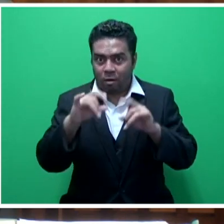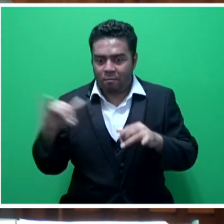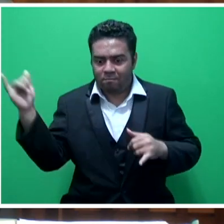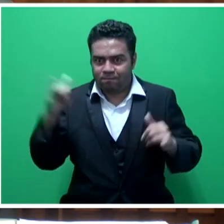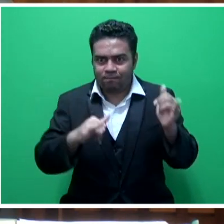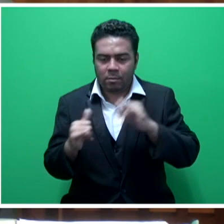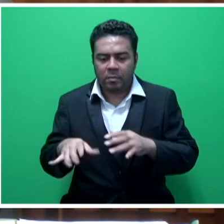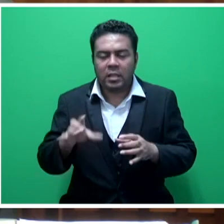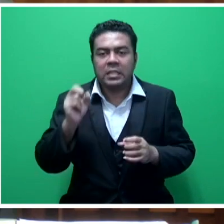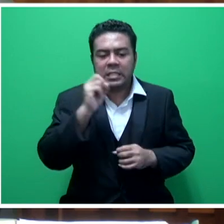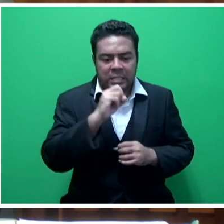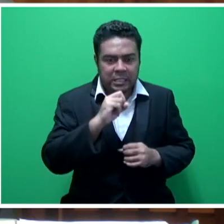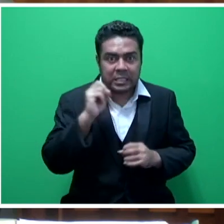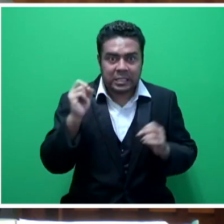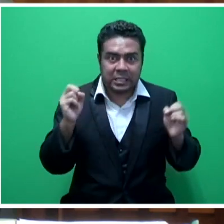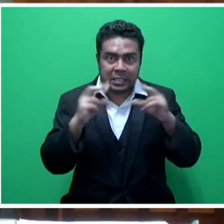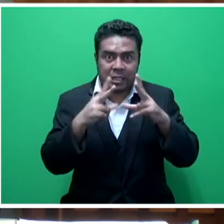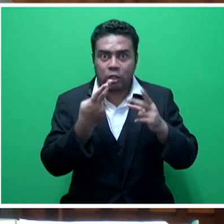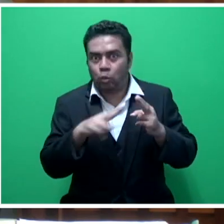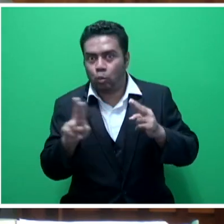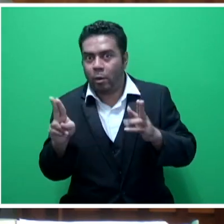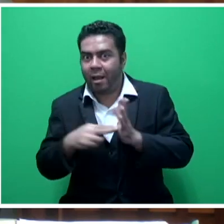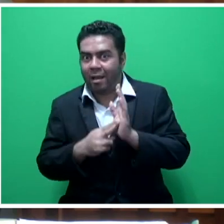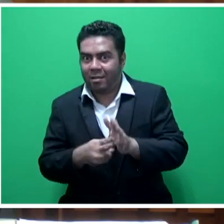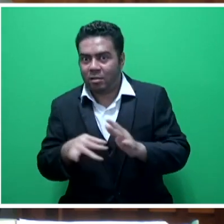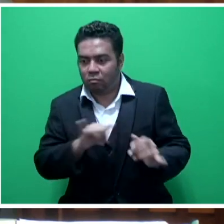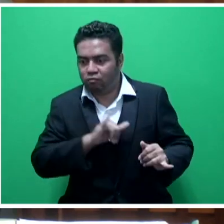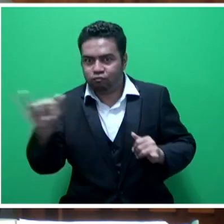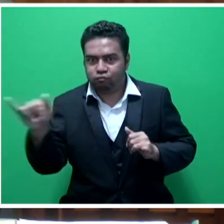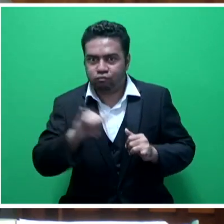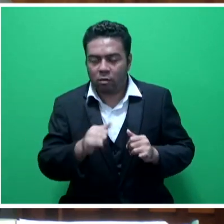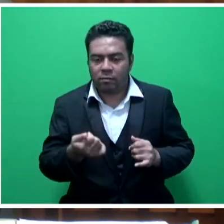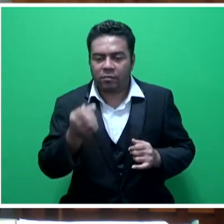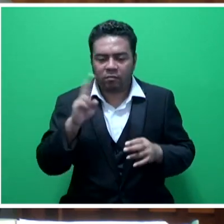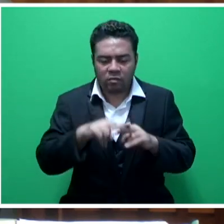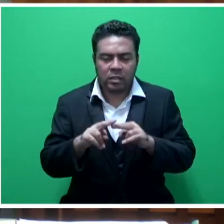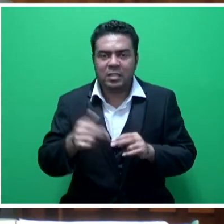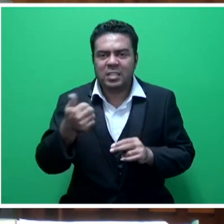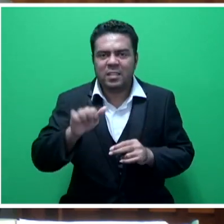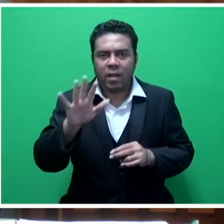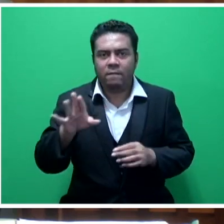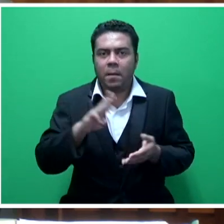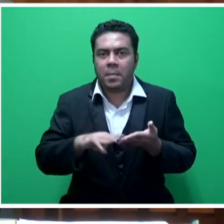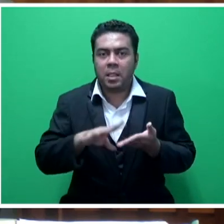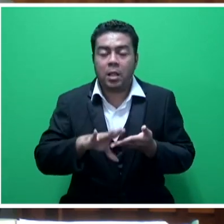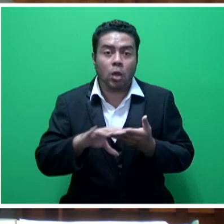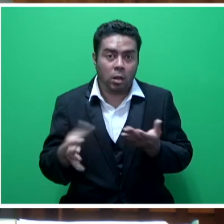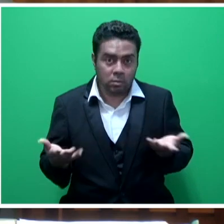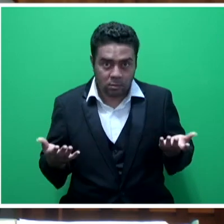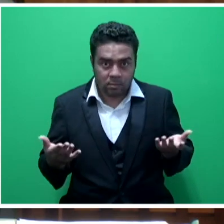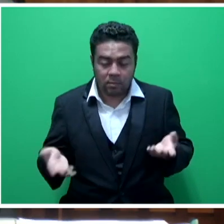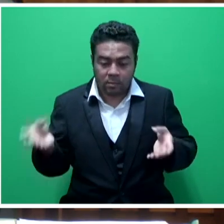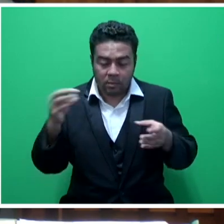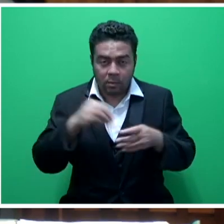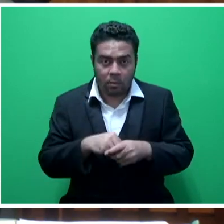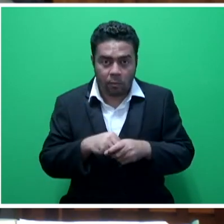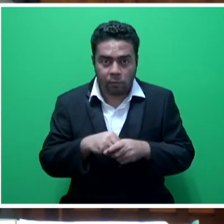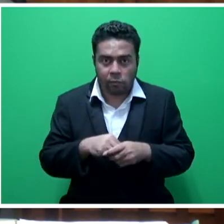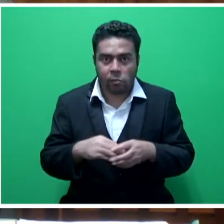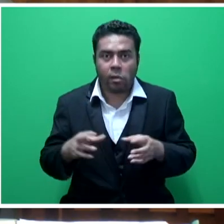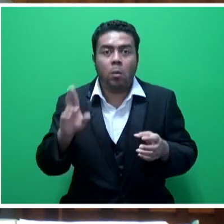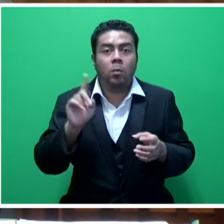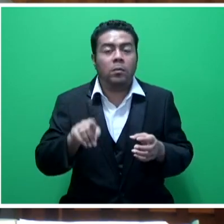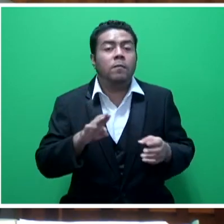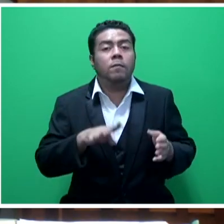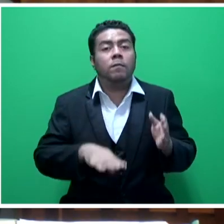to Nadi from 31 July 2019, Fijian $65 million. The significance, Mr. Speaker, sir, of turning a